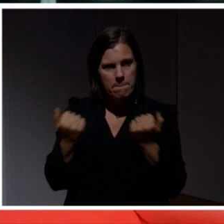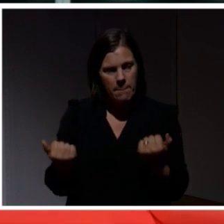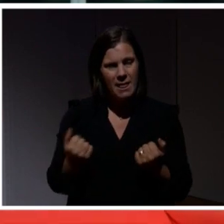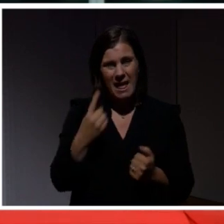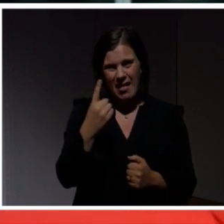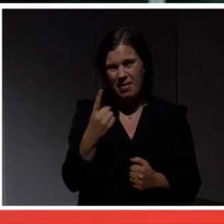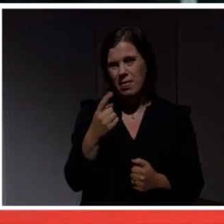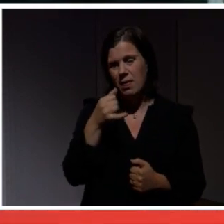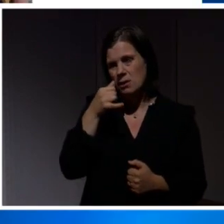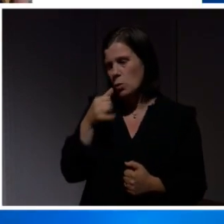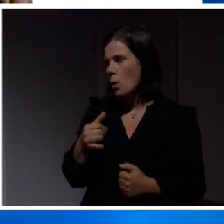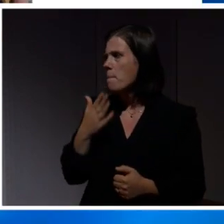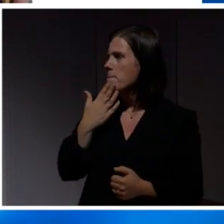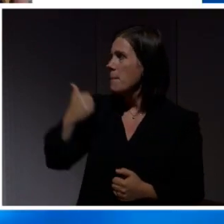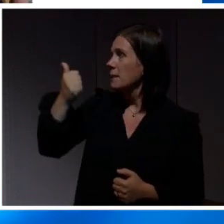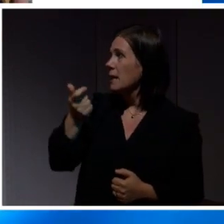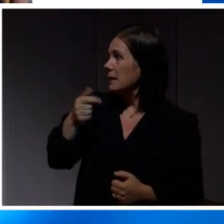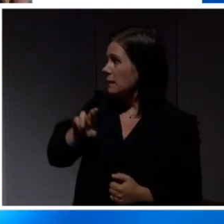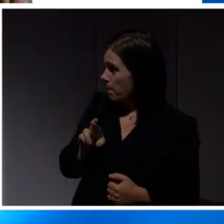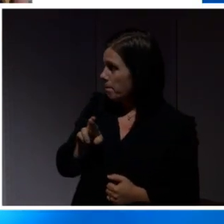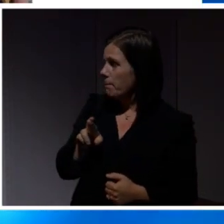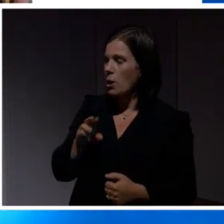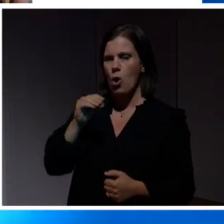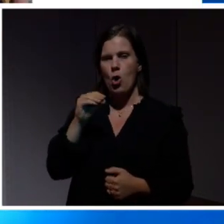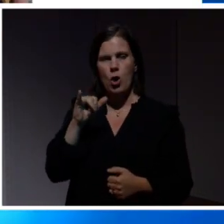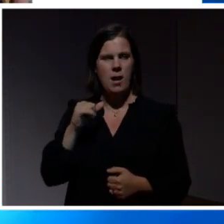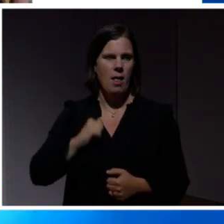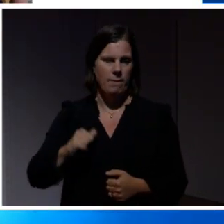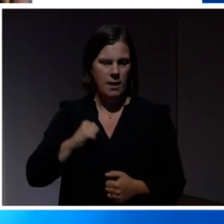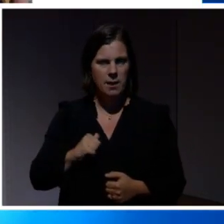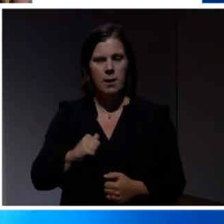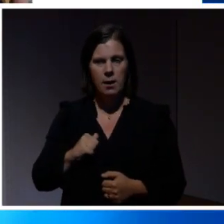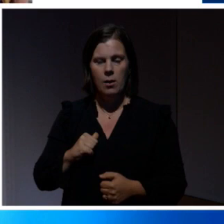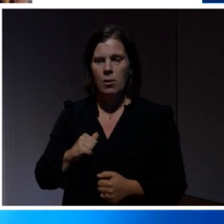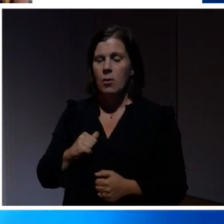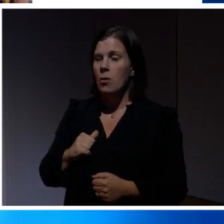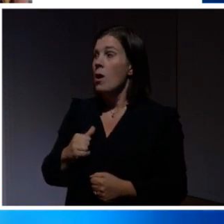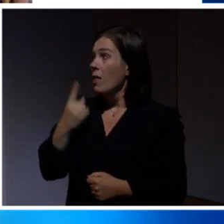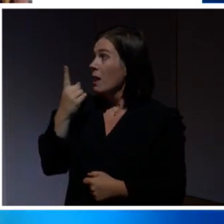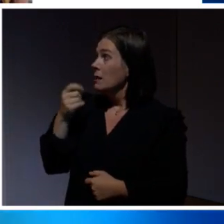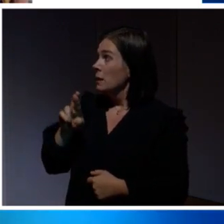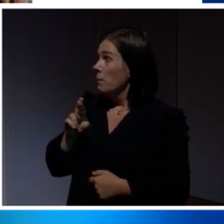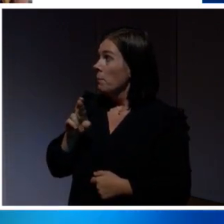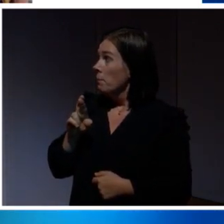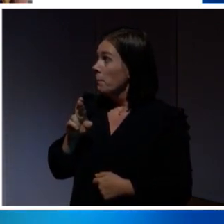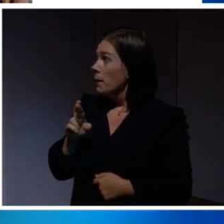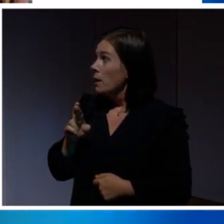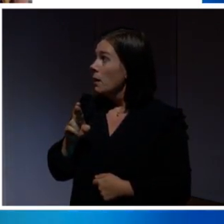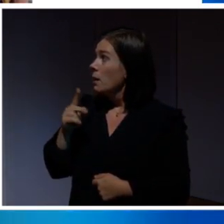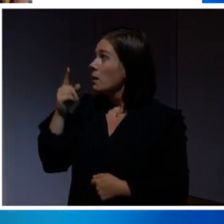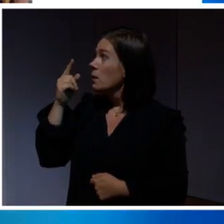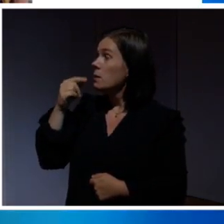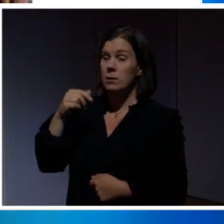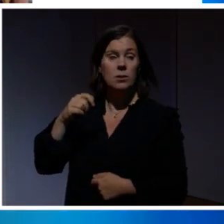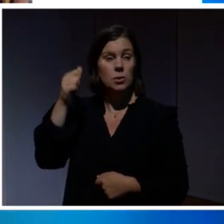story that I think is the best example of AI use and AI uptake. This is an example of a master's student at the